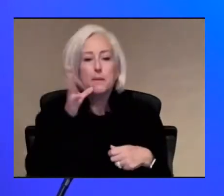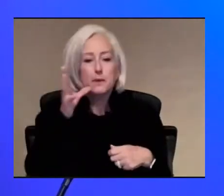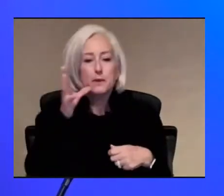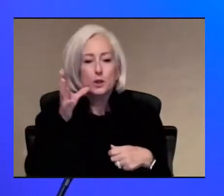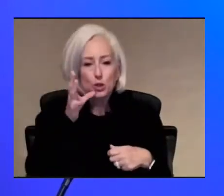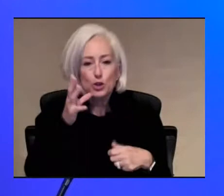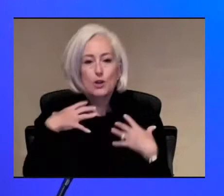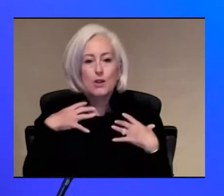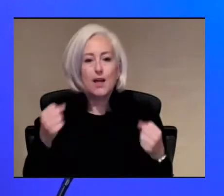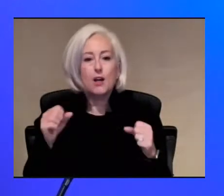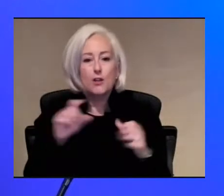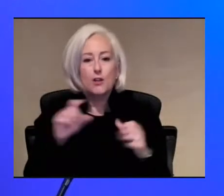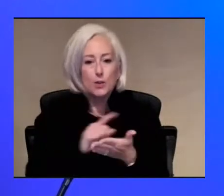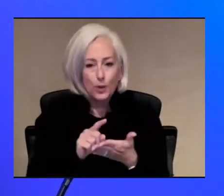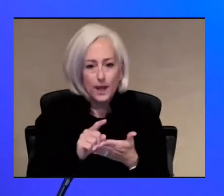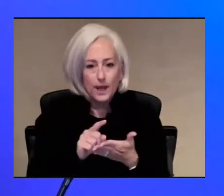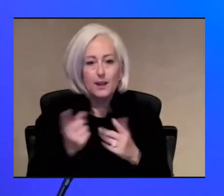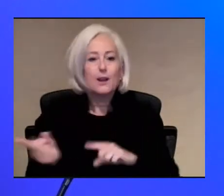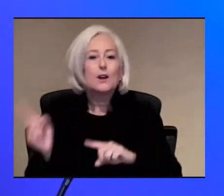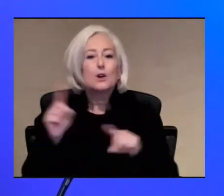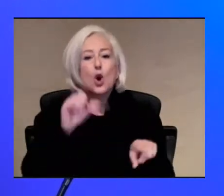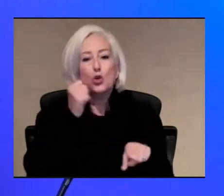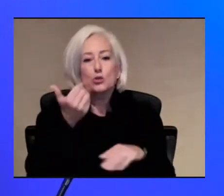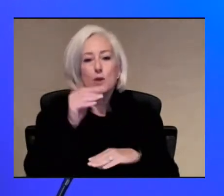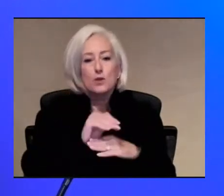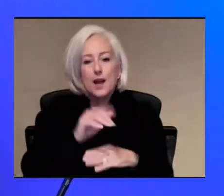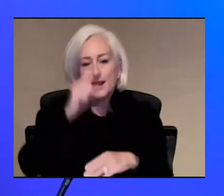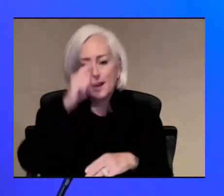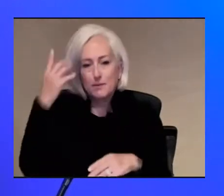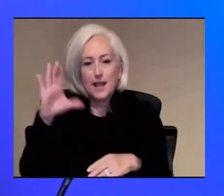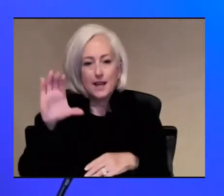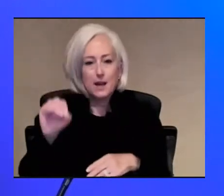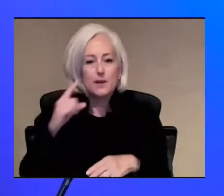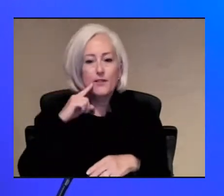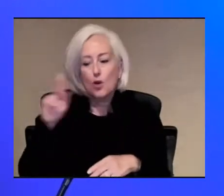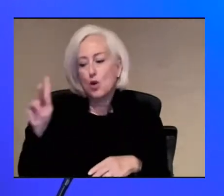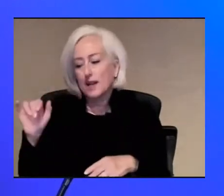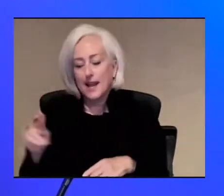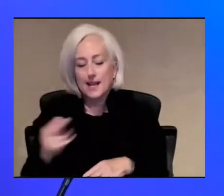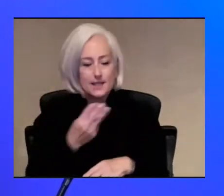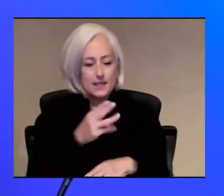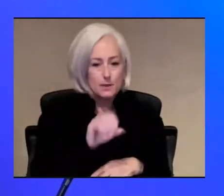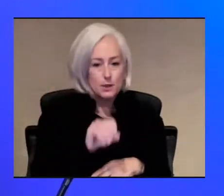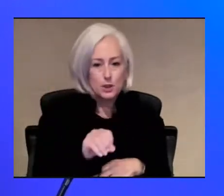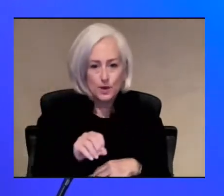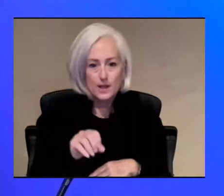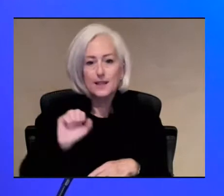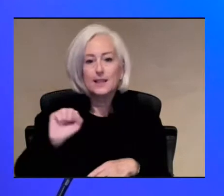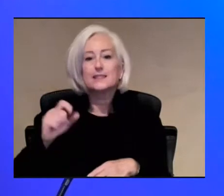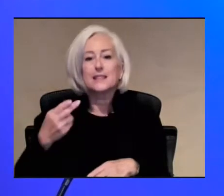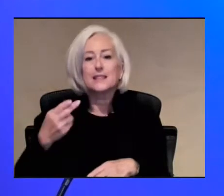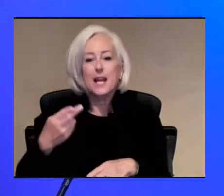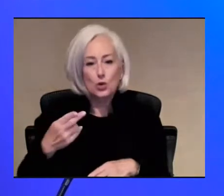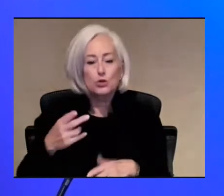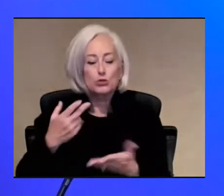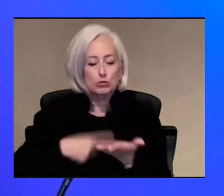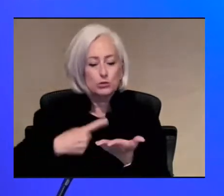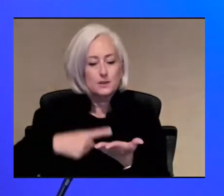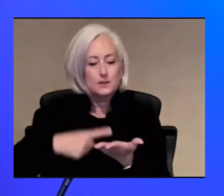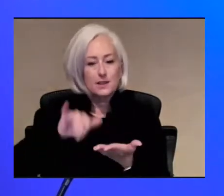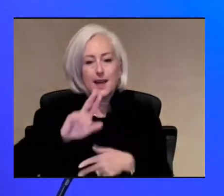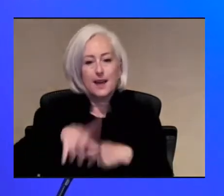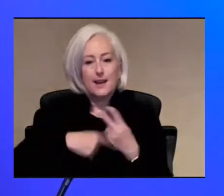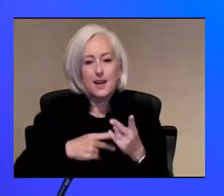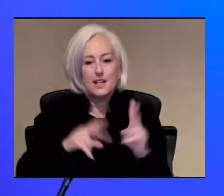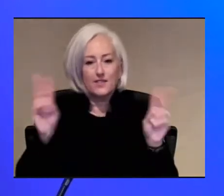Black Company for a panel discussion with Kansas and Missouri stakeholders to really talk about these issues from